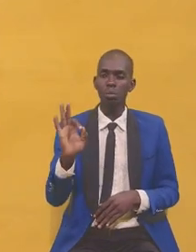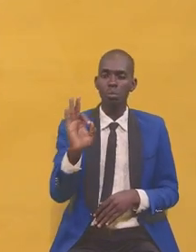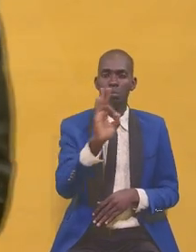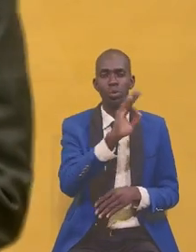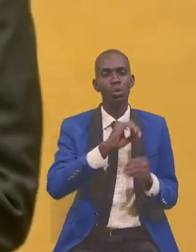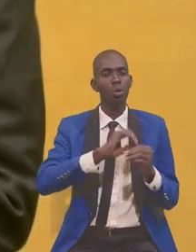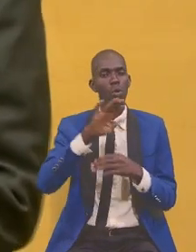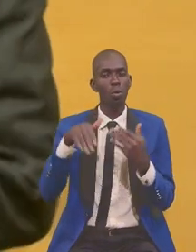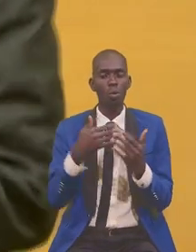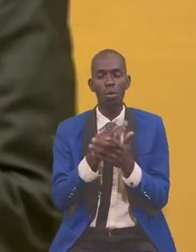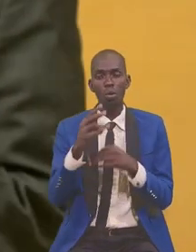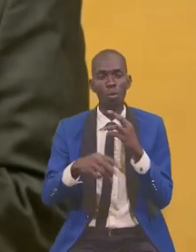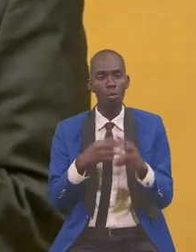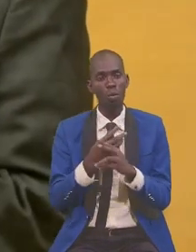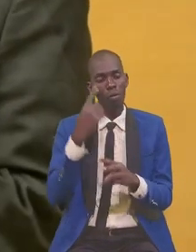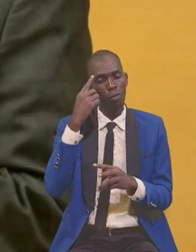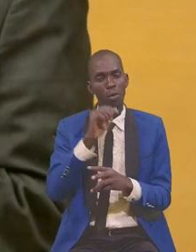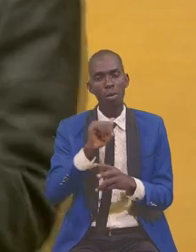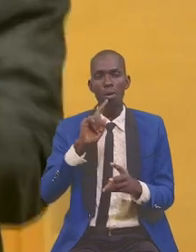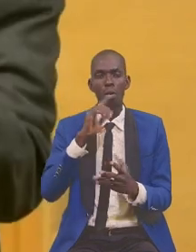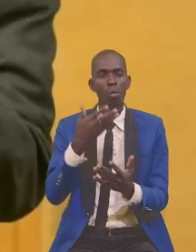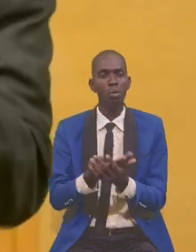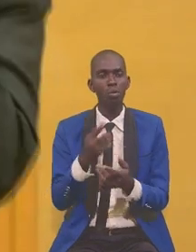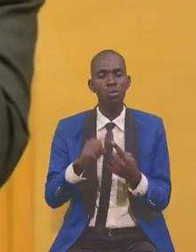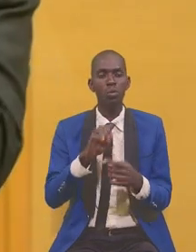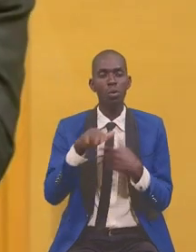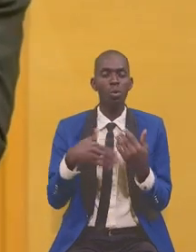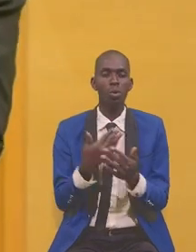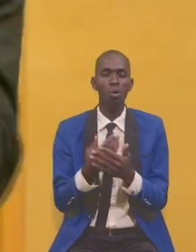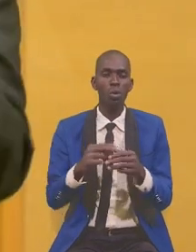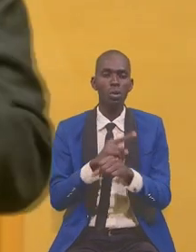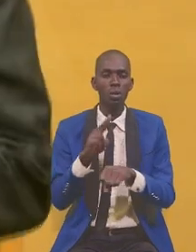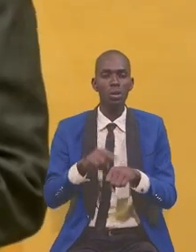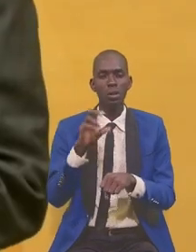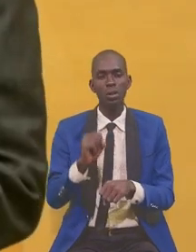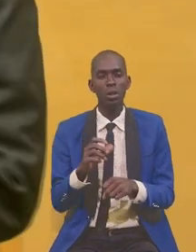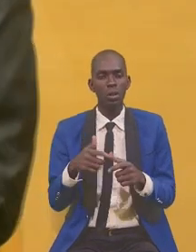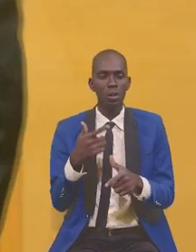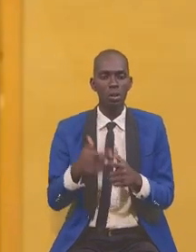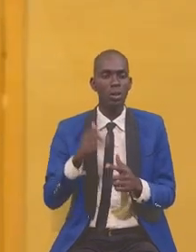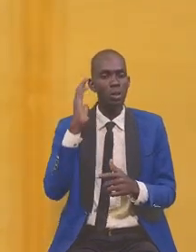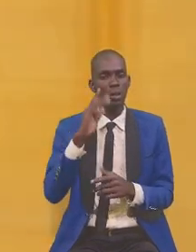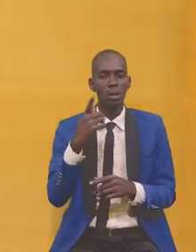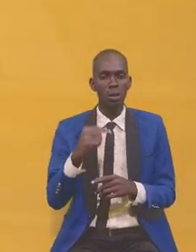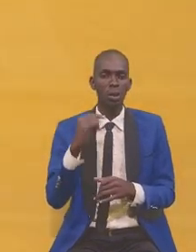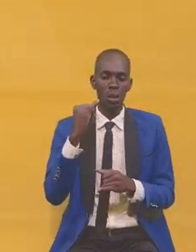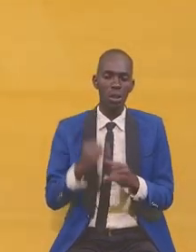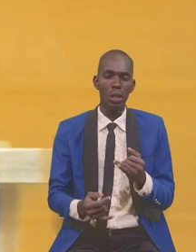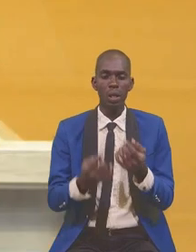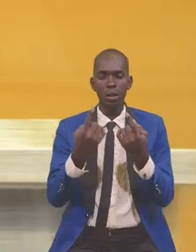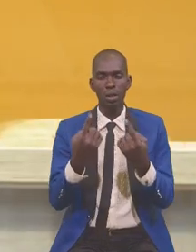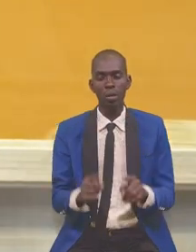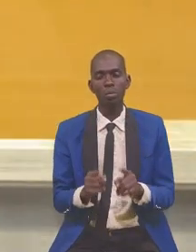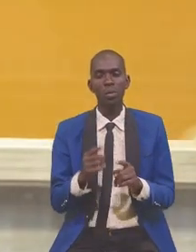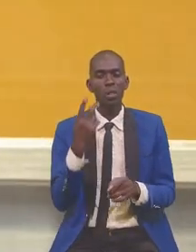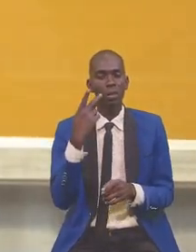a witness unto all nations, and then shall the end come. We're looking at